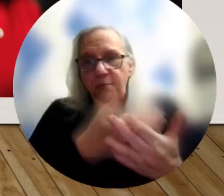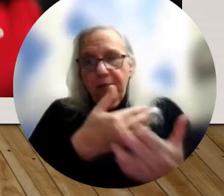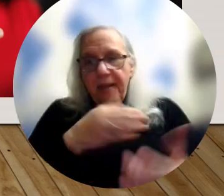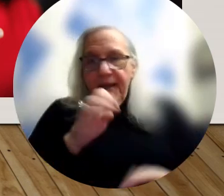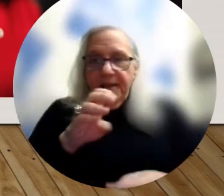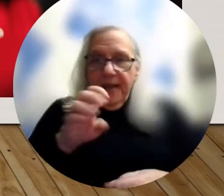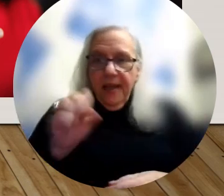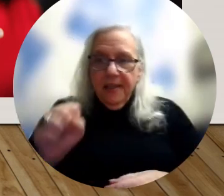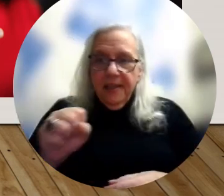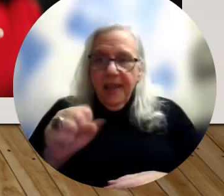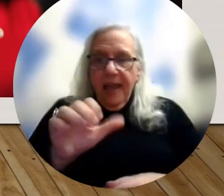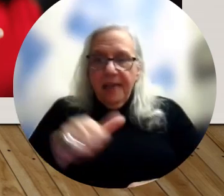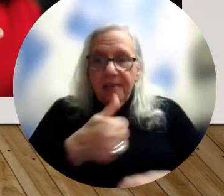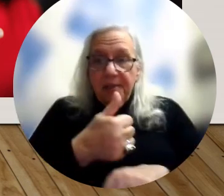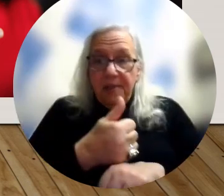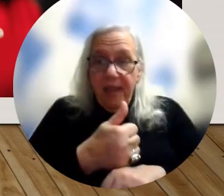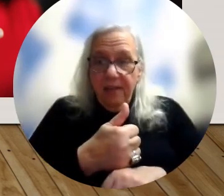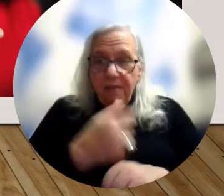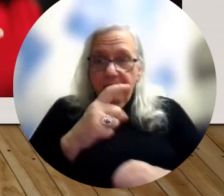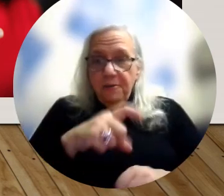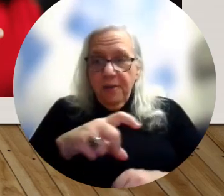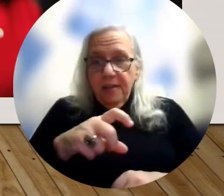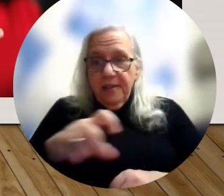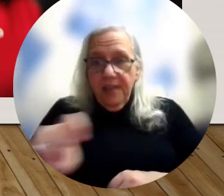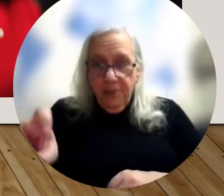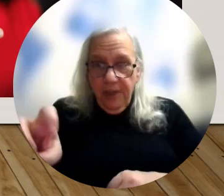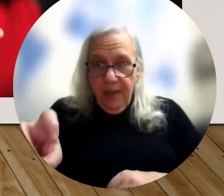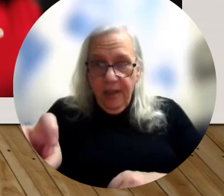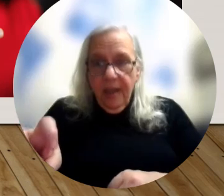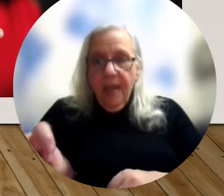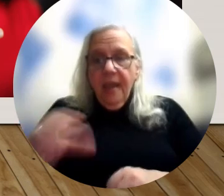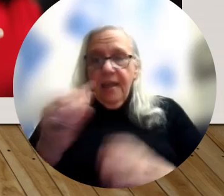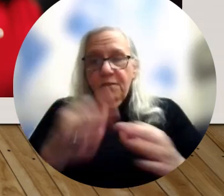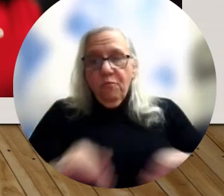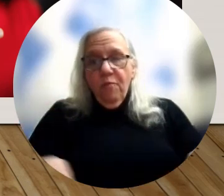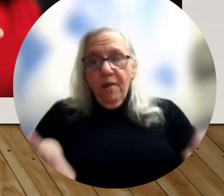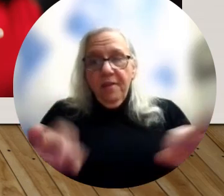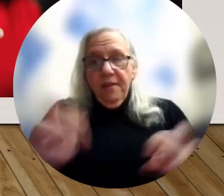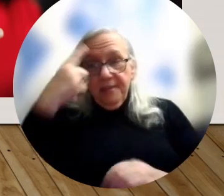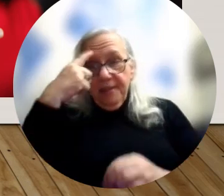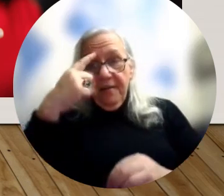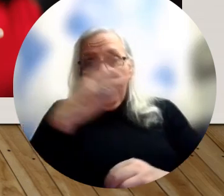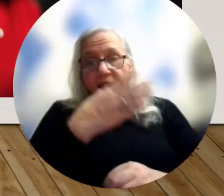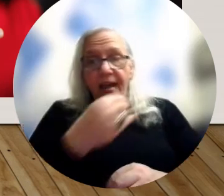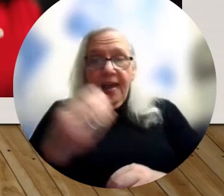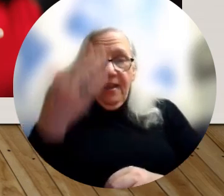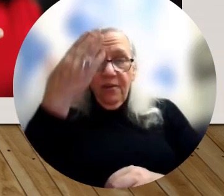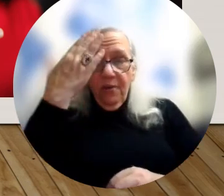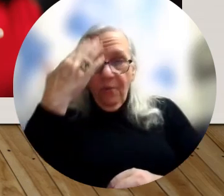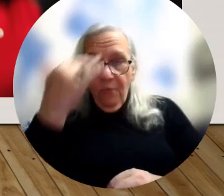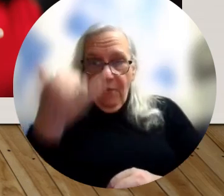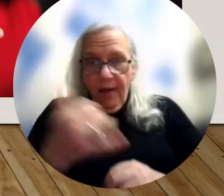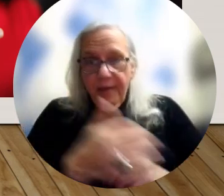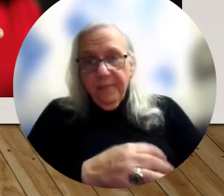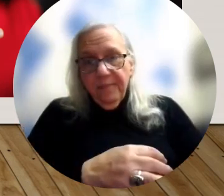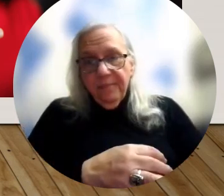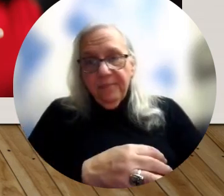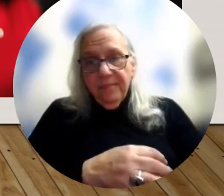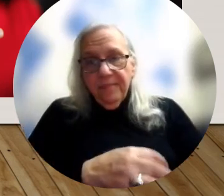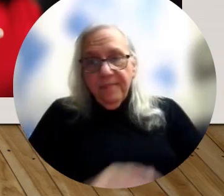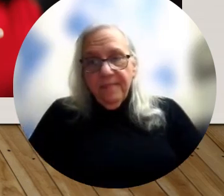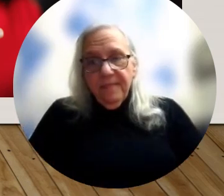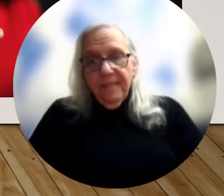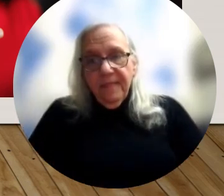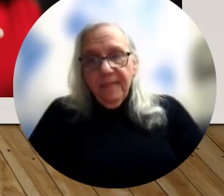idea of pre-ETS as a standard for transition is worth considering and why.